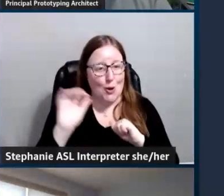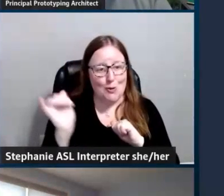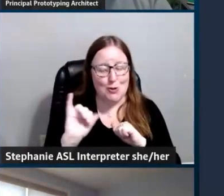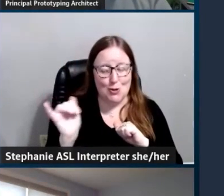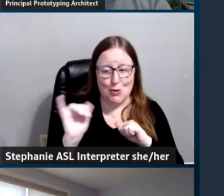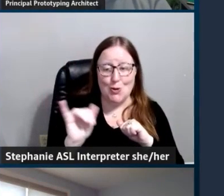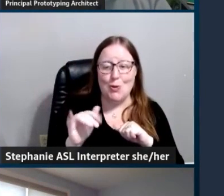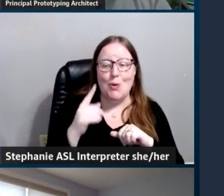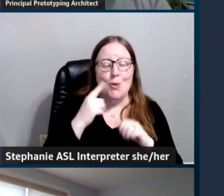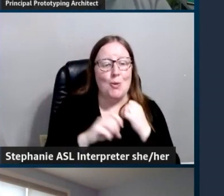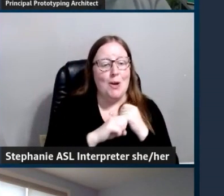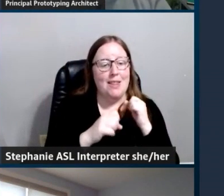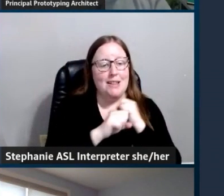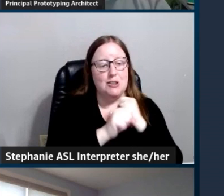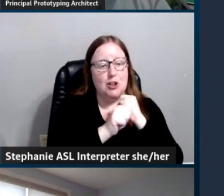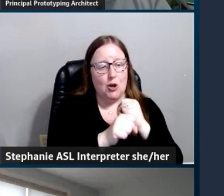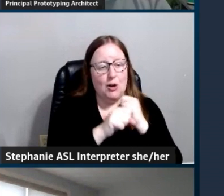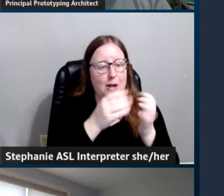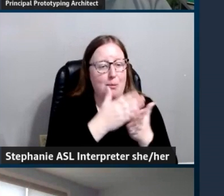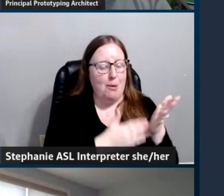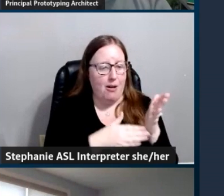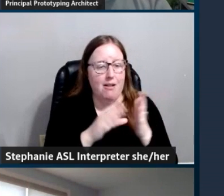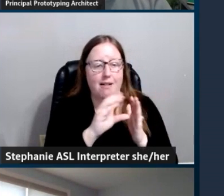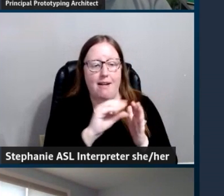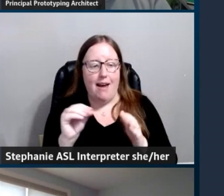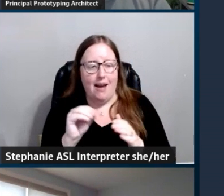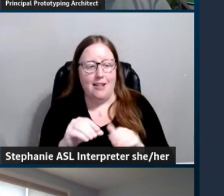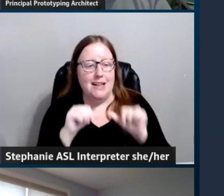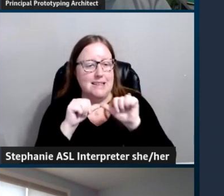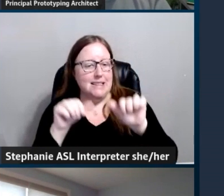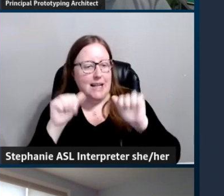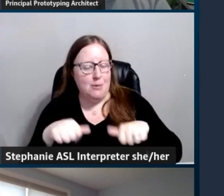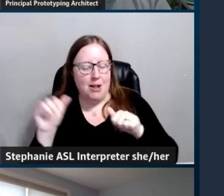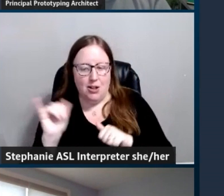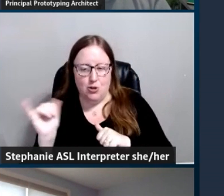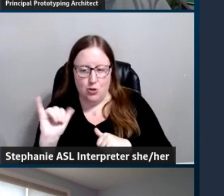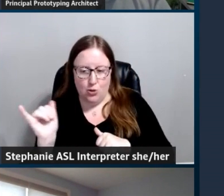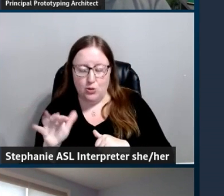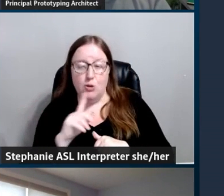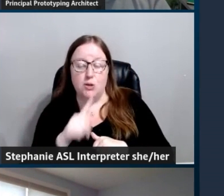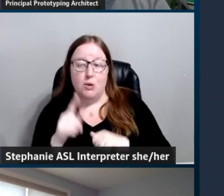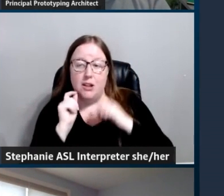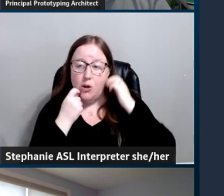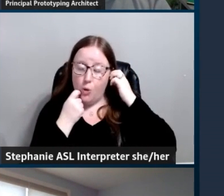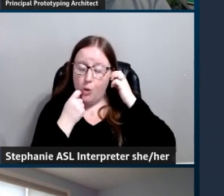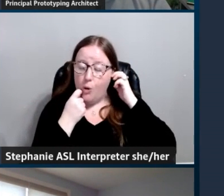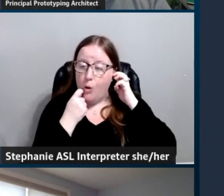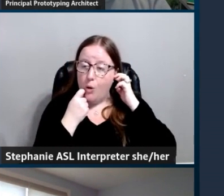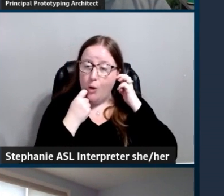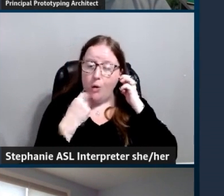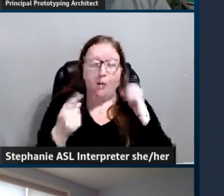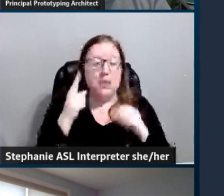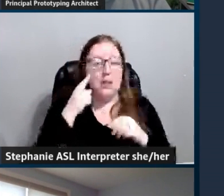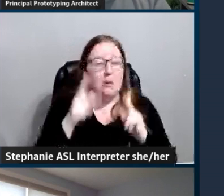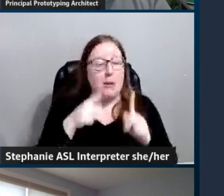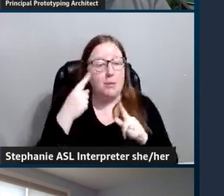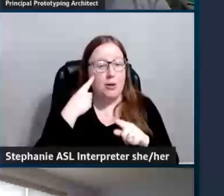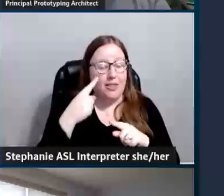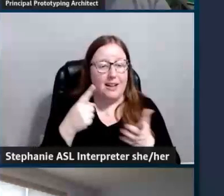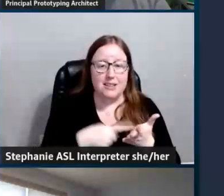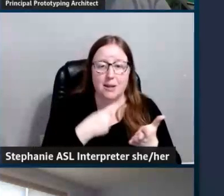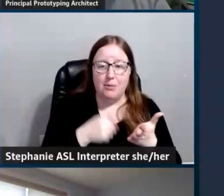the security element of it and also the sustainability side. So it's really cool. I think that people think of some of the times they